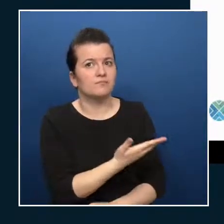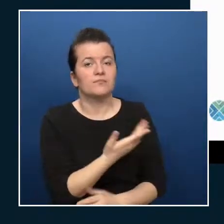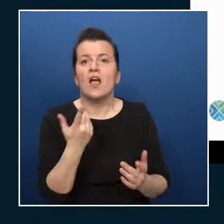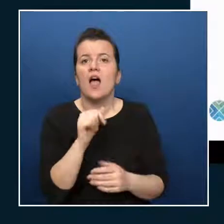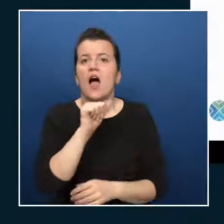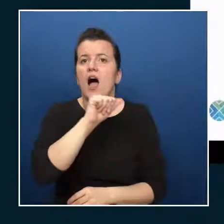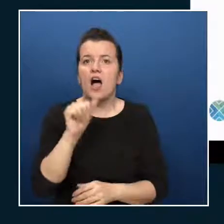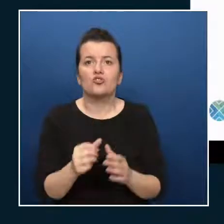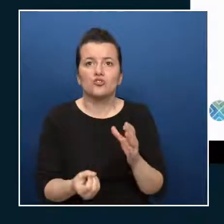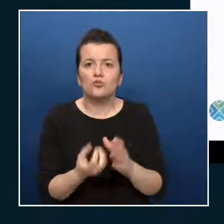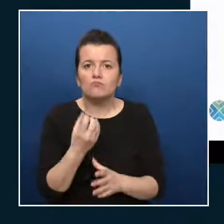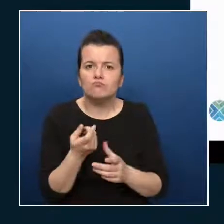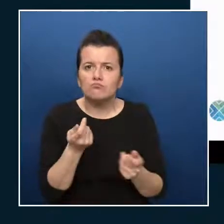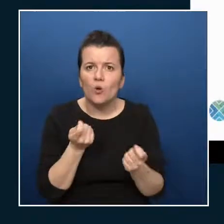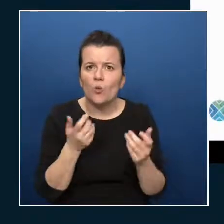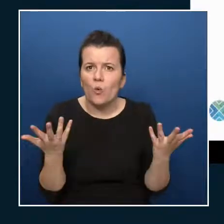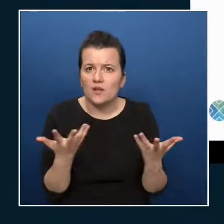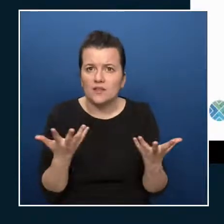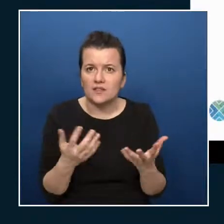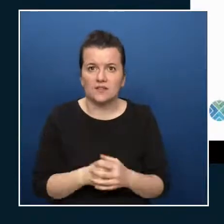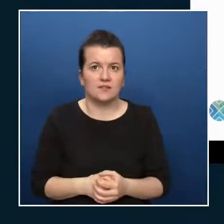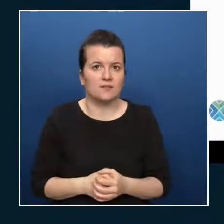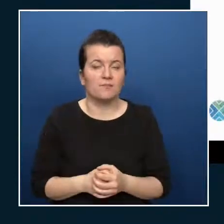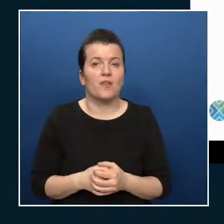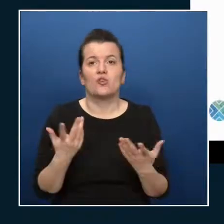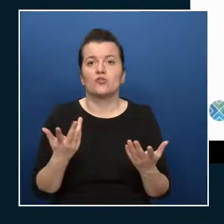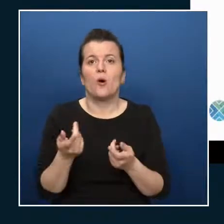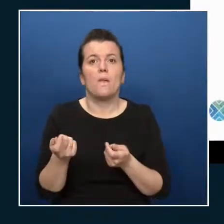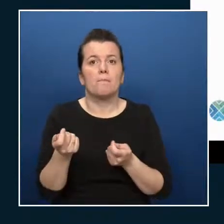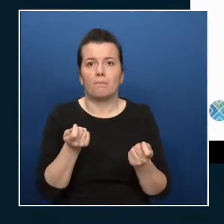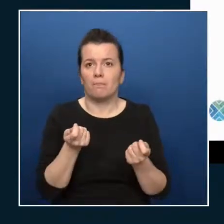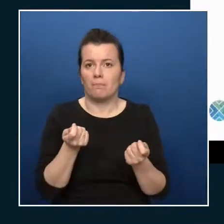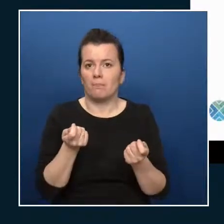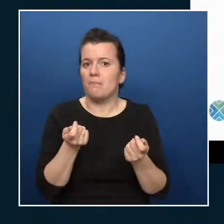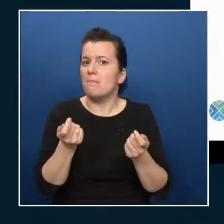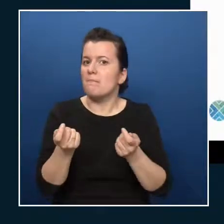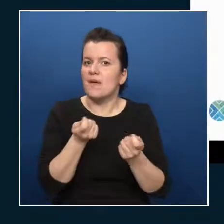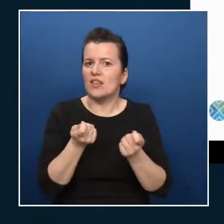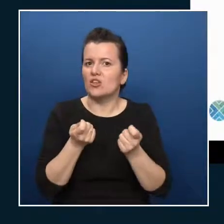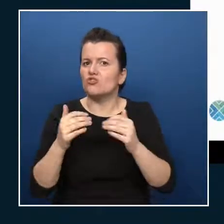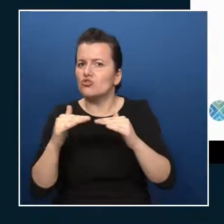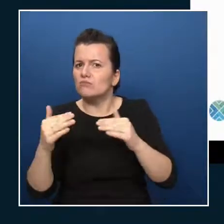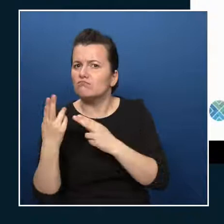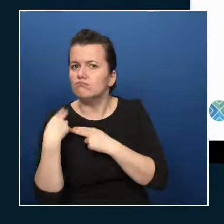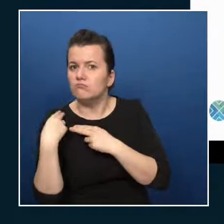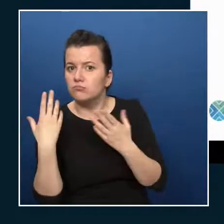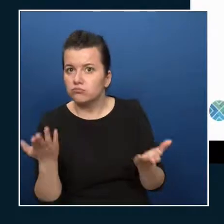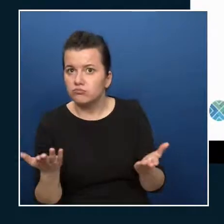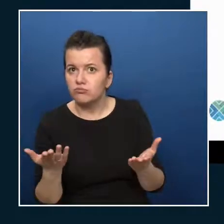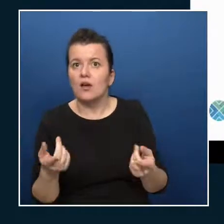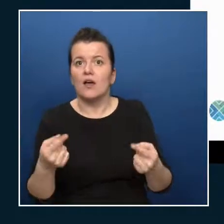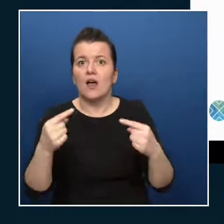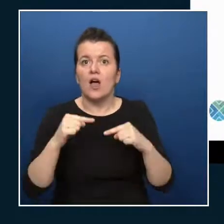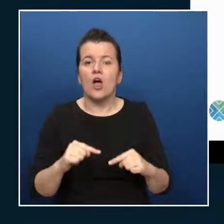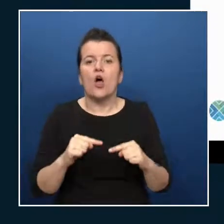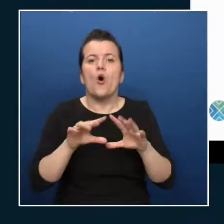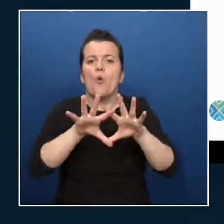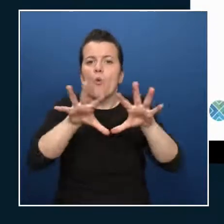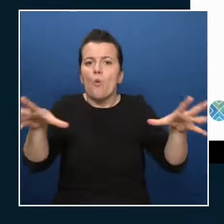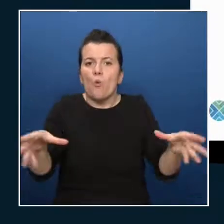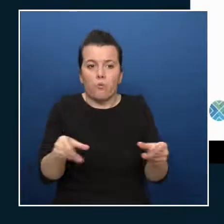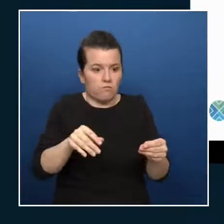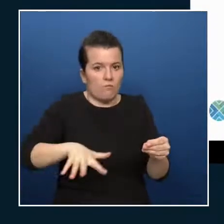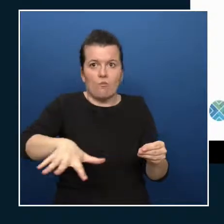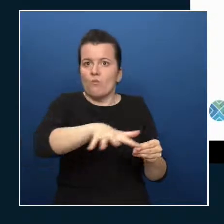a consistent management layer, the scopes within Azure Resource Manager, and ARM or Azure Resource Manager templates.